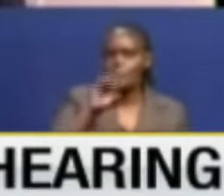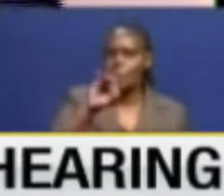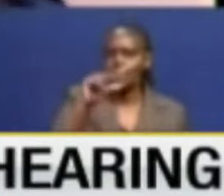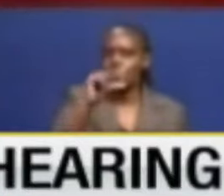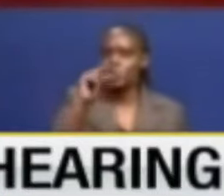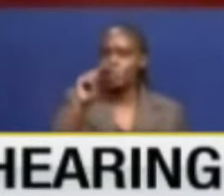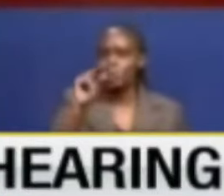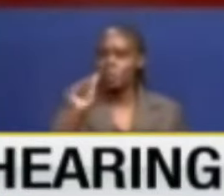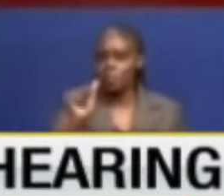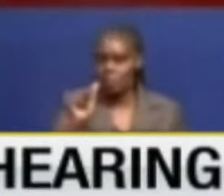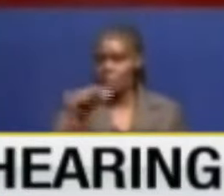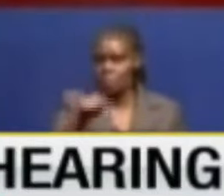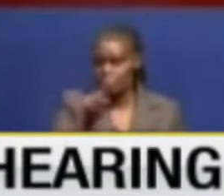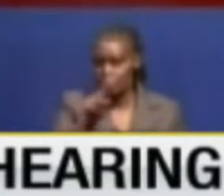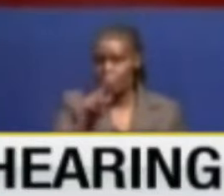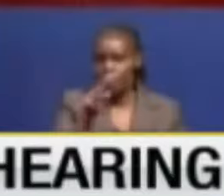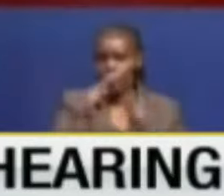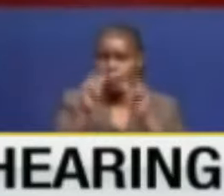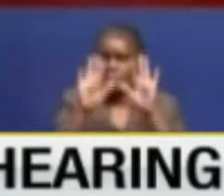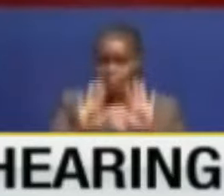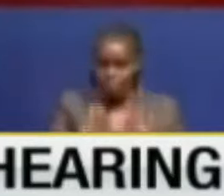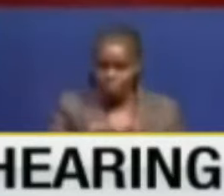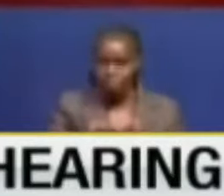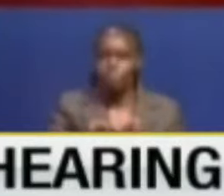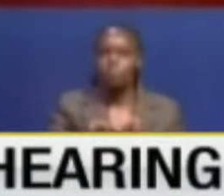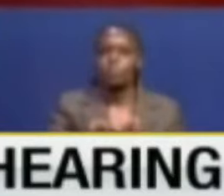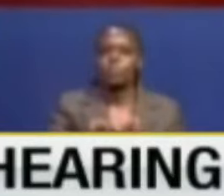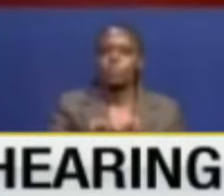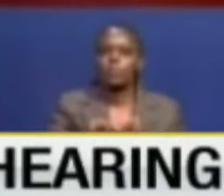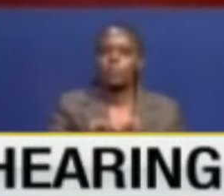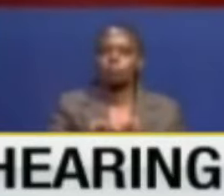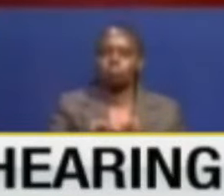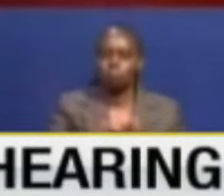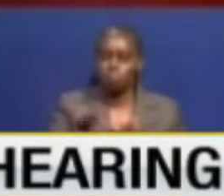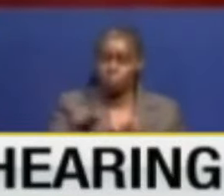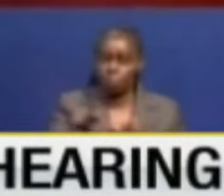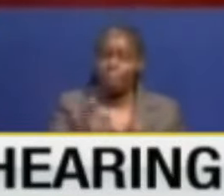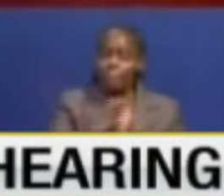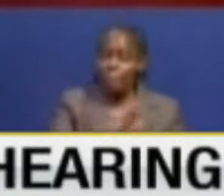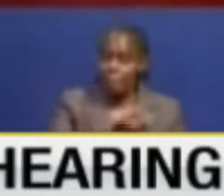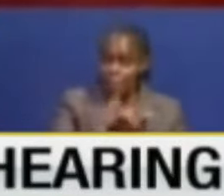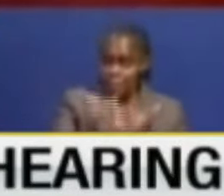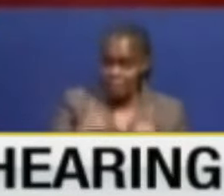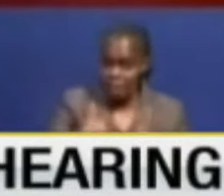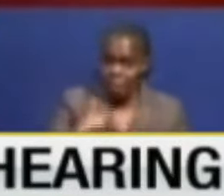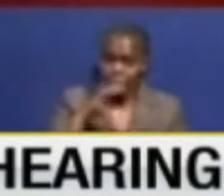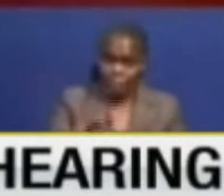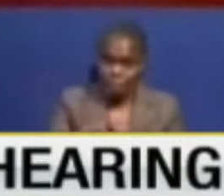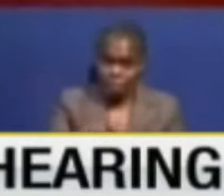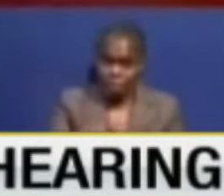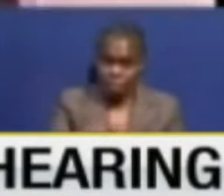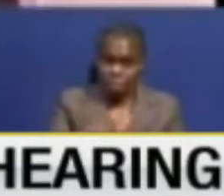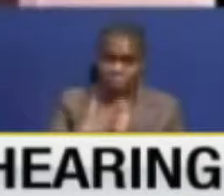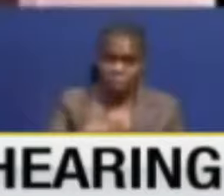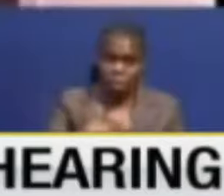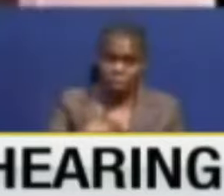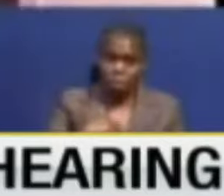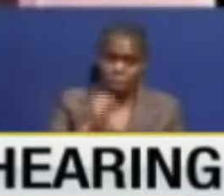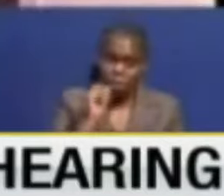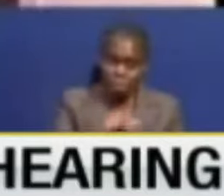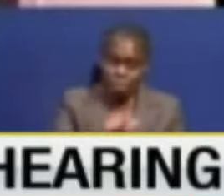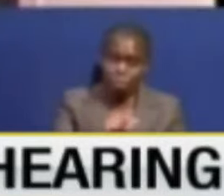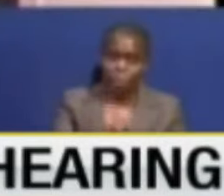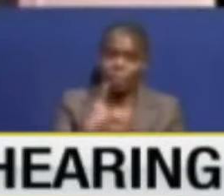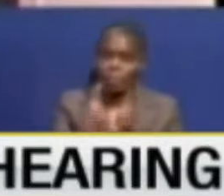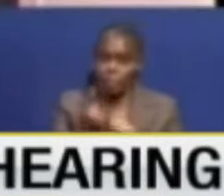integral infrastructure in respect to laying the case and the basis of our the motion for